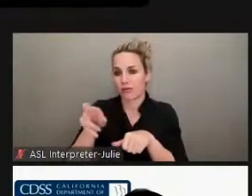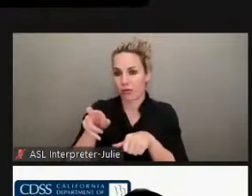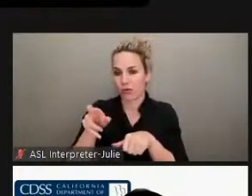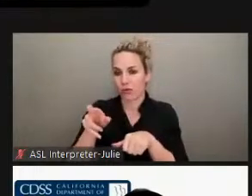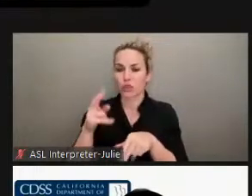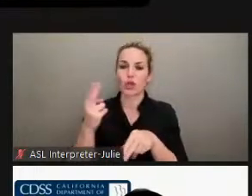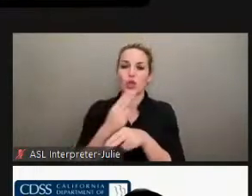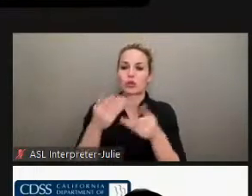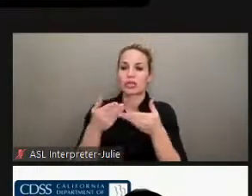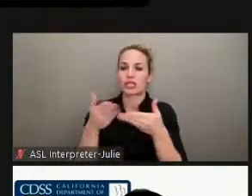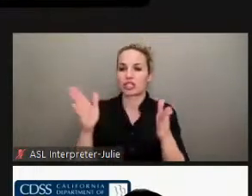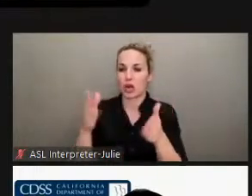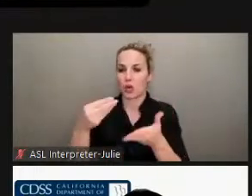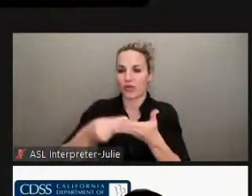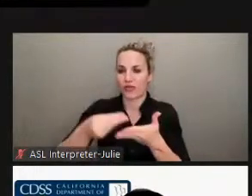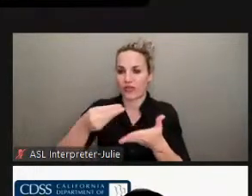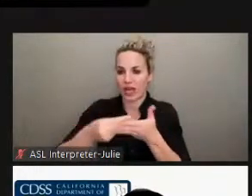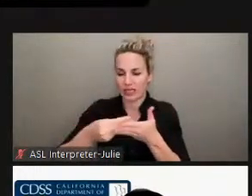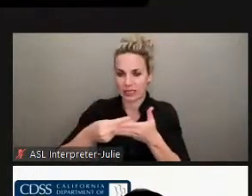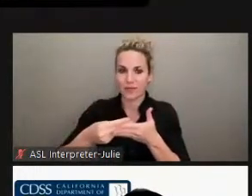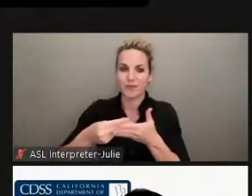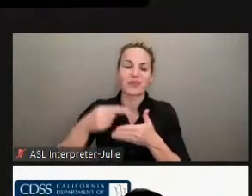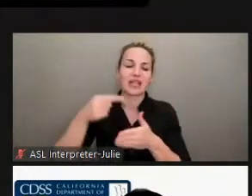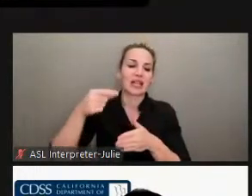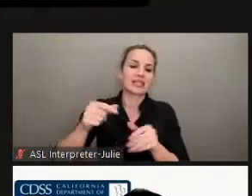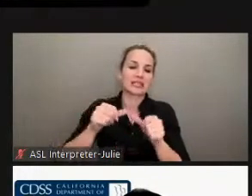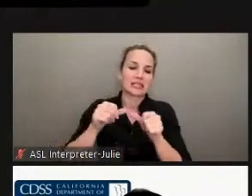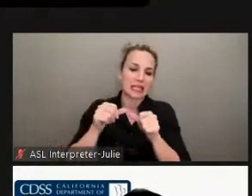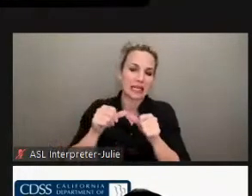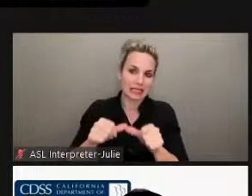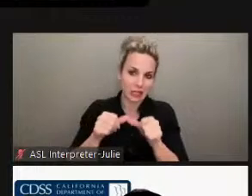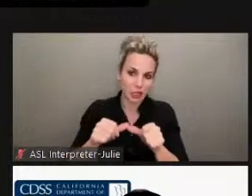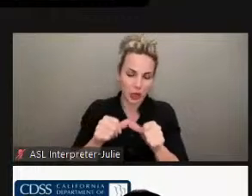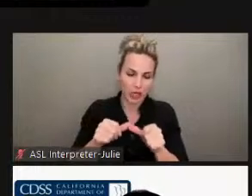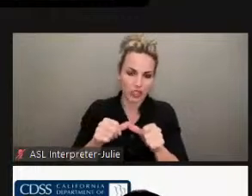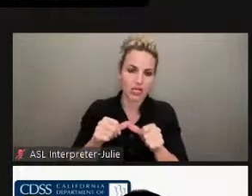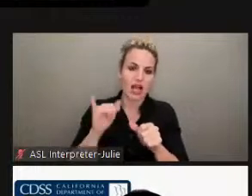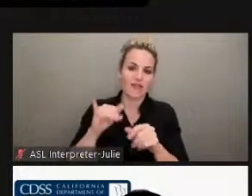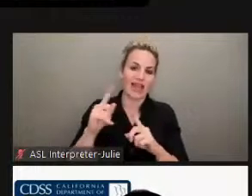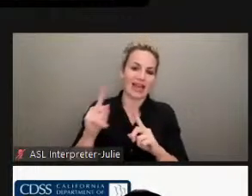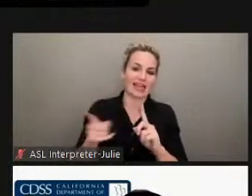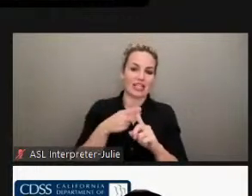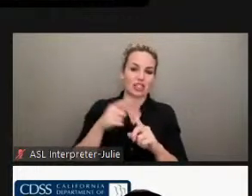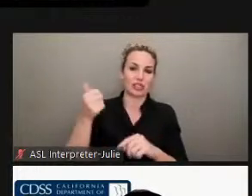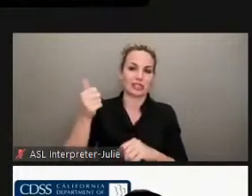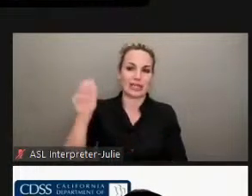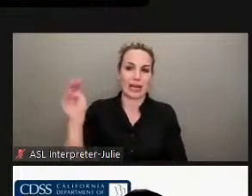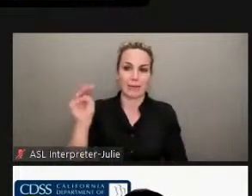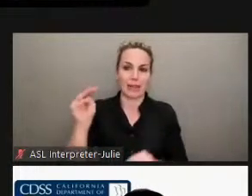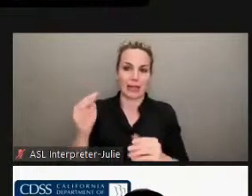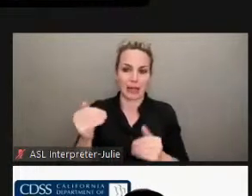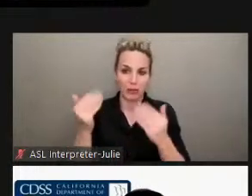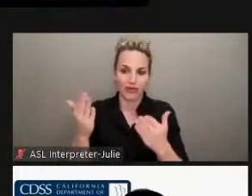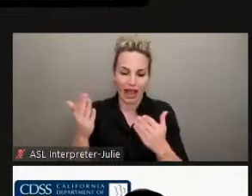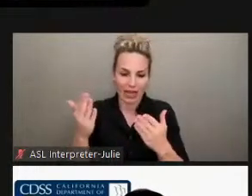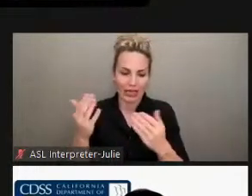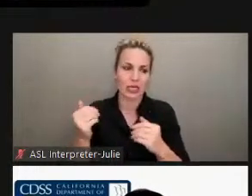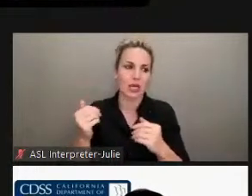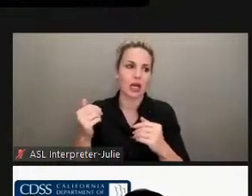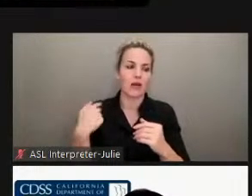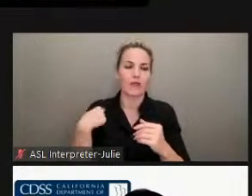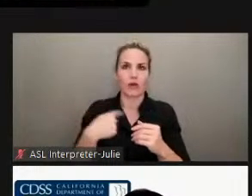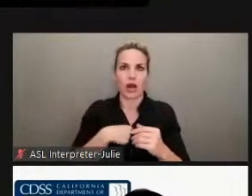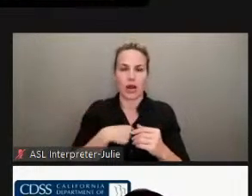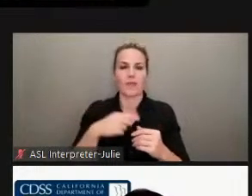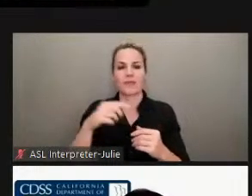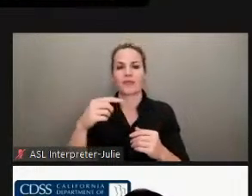using general funds. Essentially, this is a continuation of the initial $10 million provided through